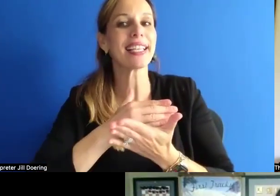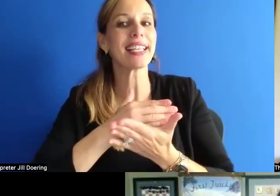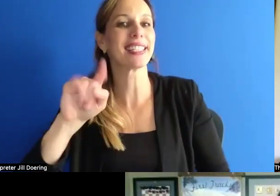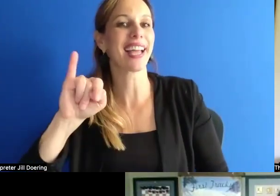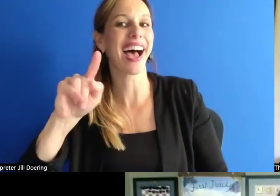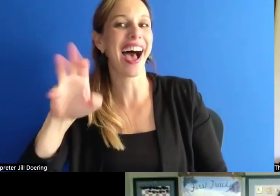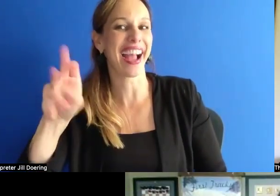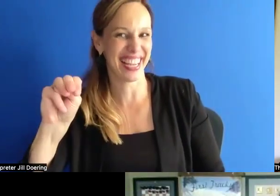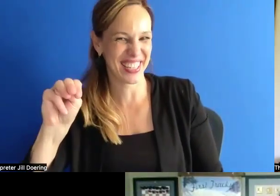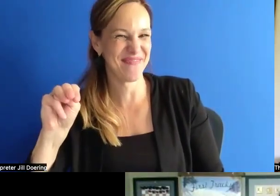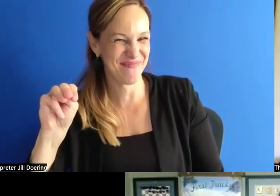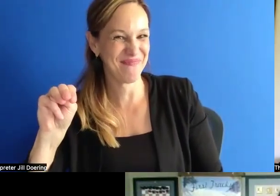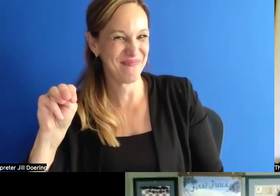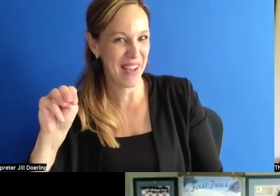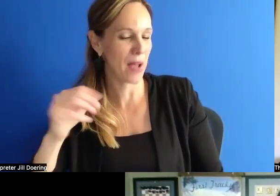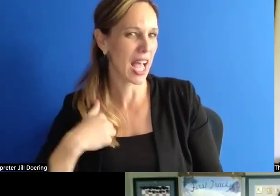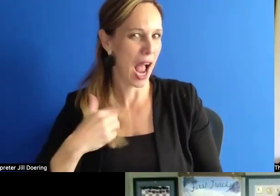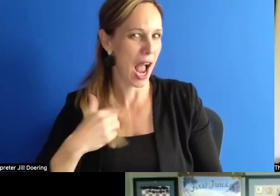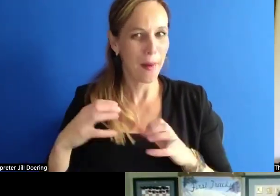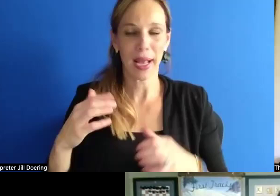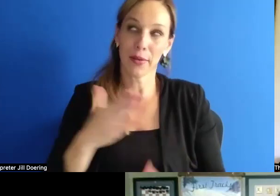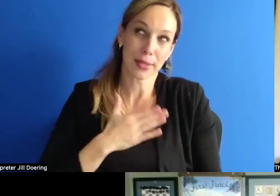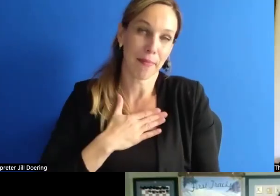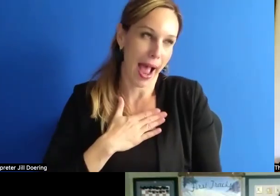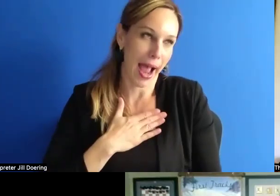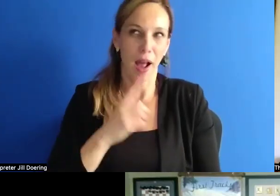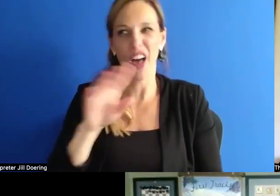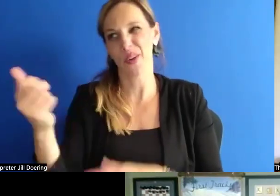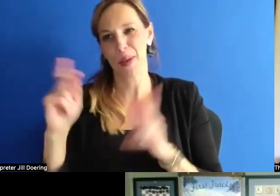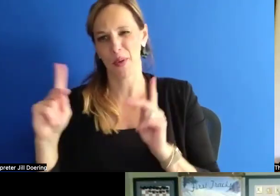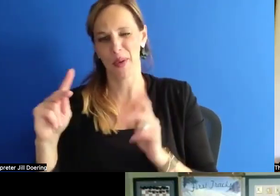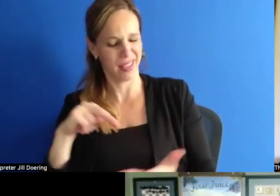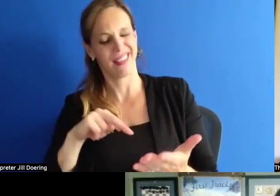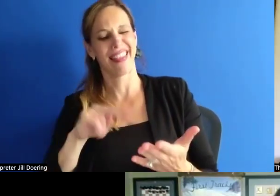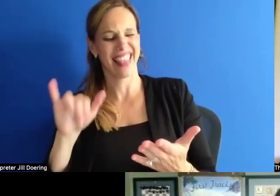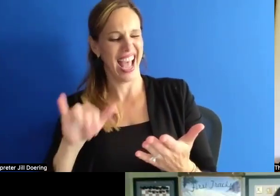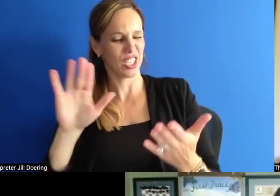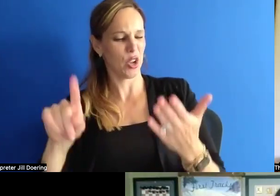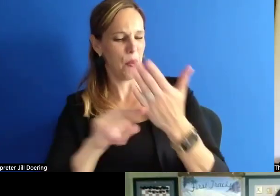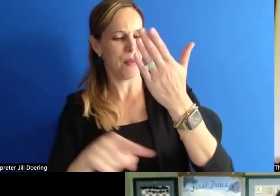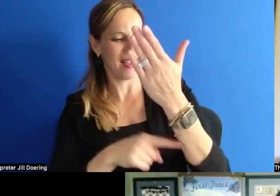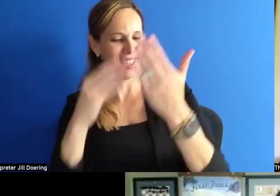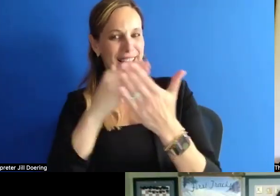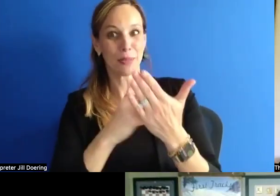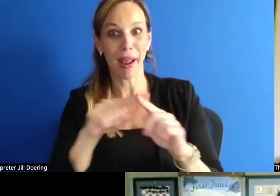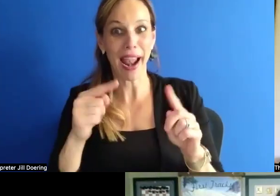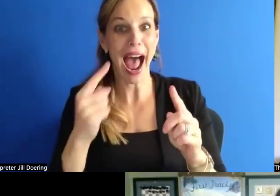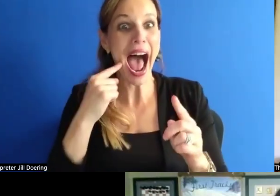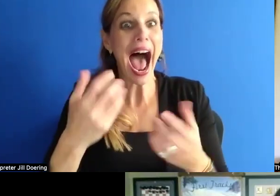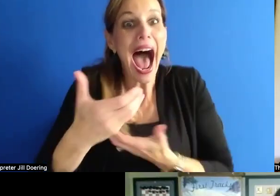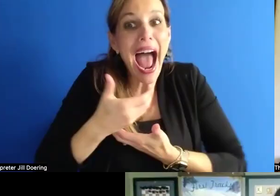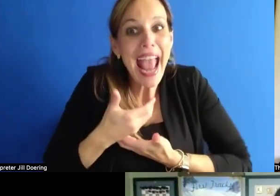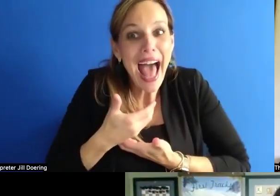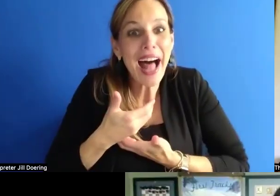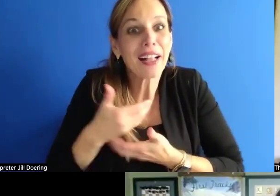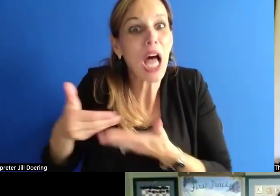probably not on anybody else's bucket list, but mine, which was I held a baby goat. I'm sure it had